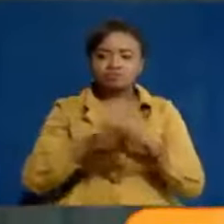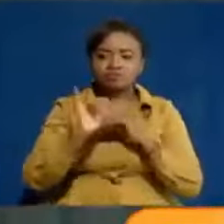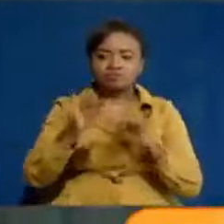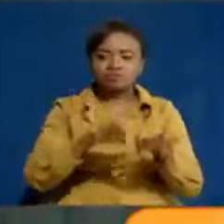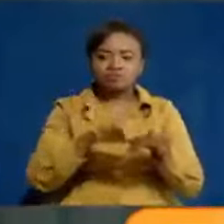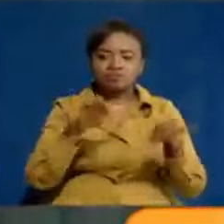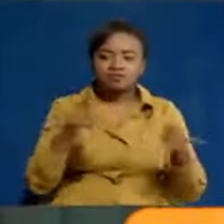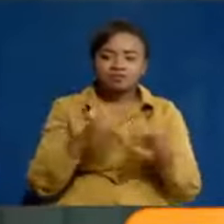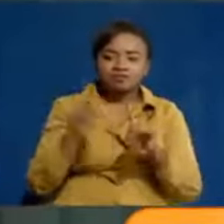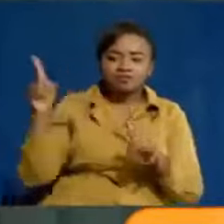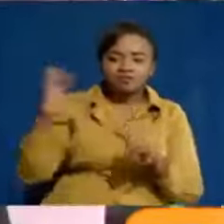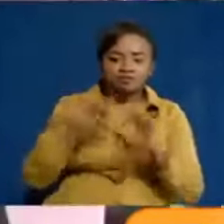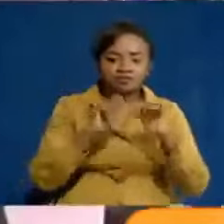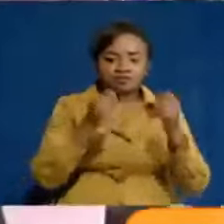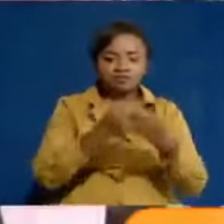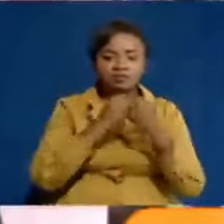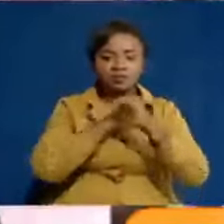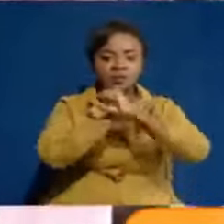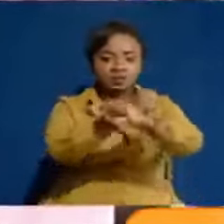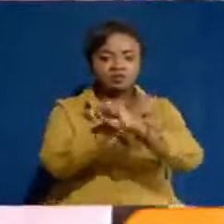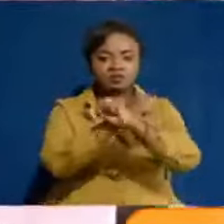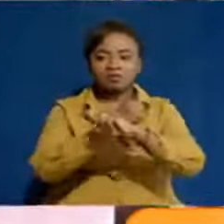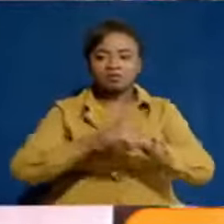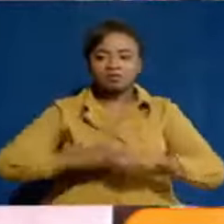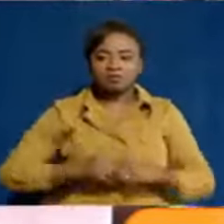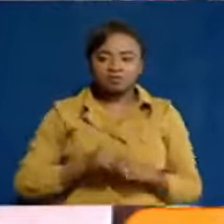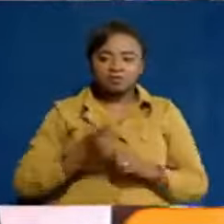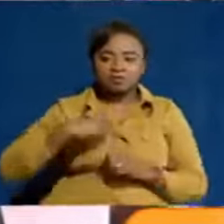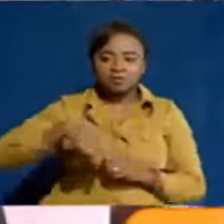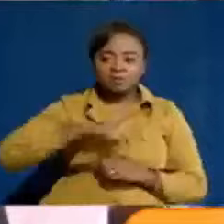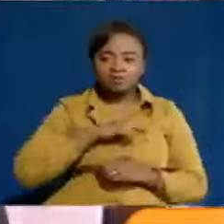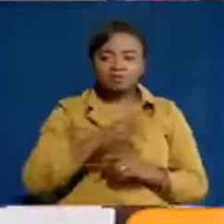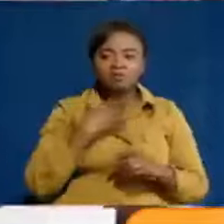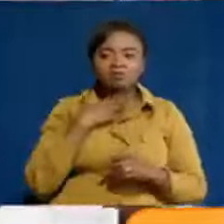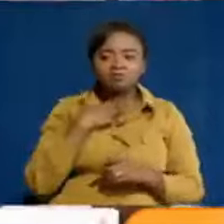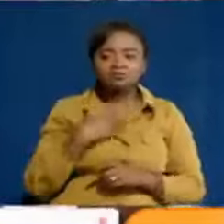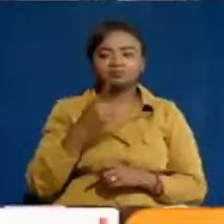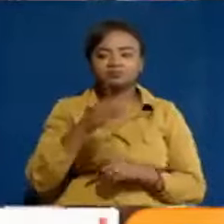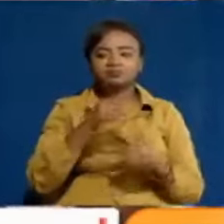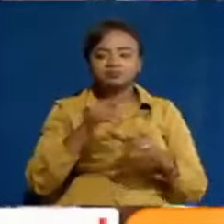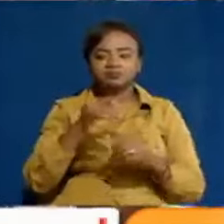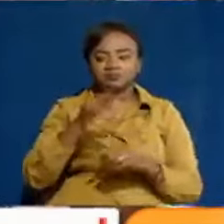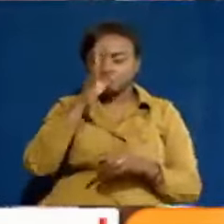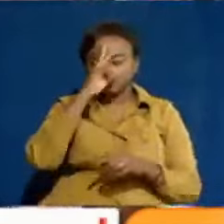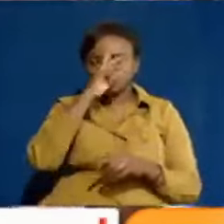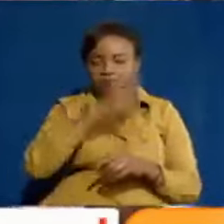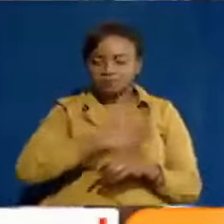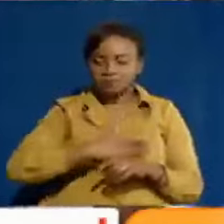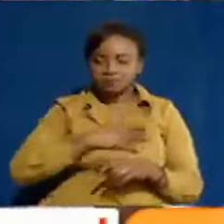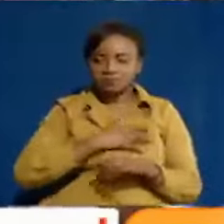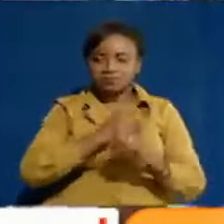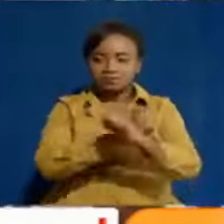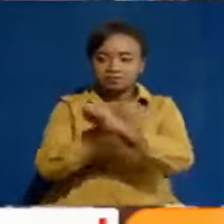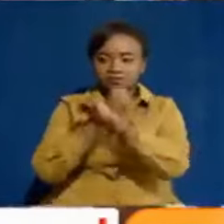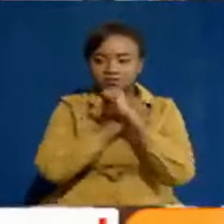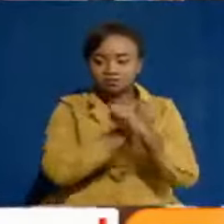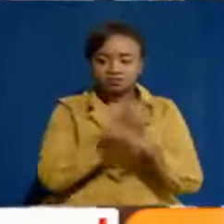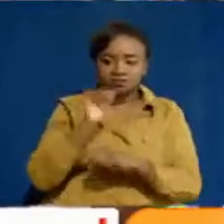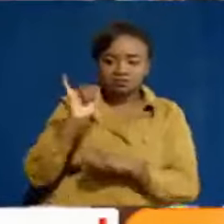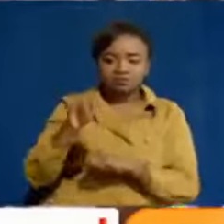other team was protecting. What we are saying, and we are calling upon the authorities to safeguard this property, this land,